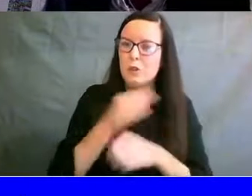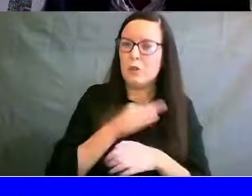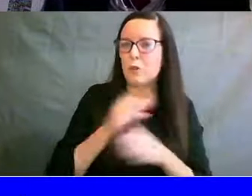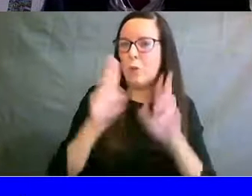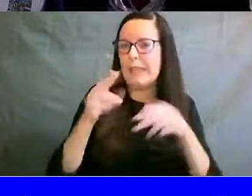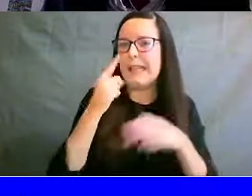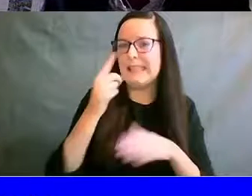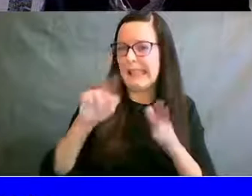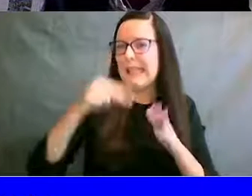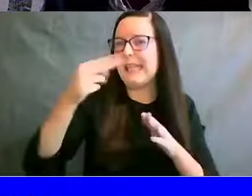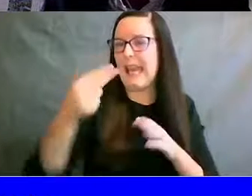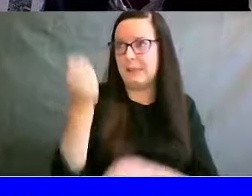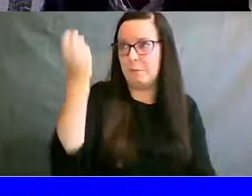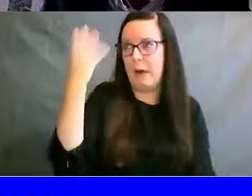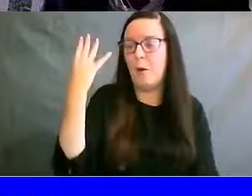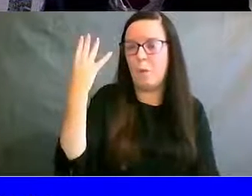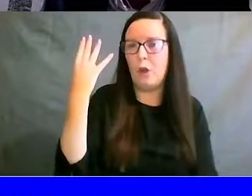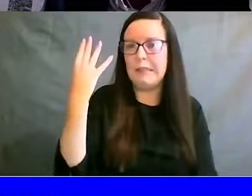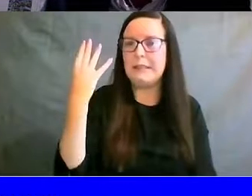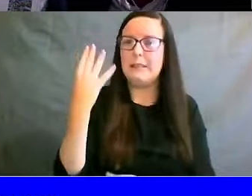next slide.